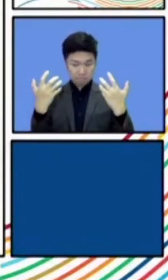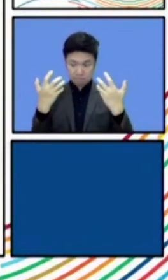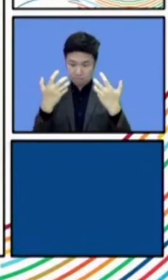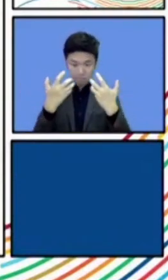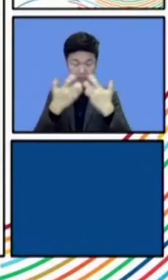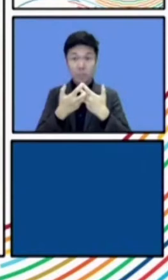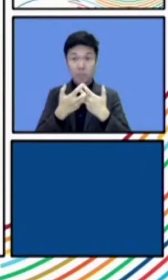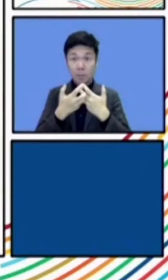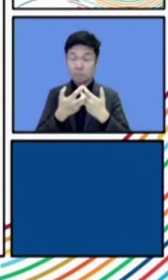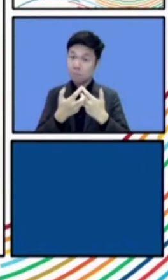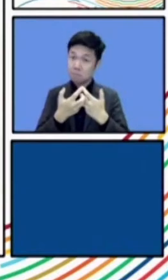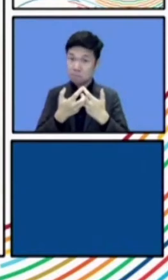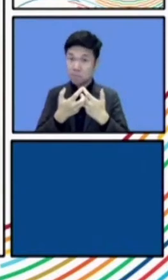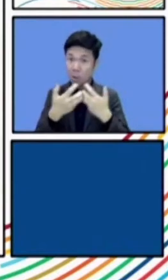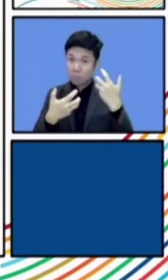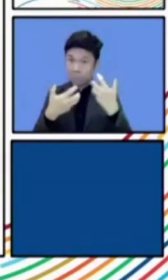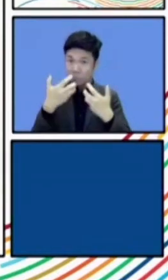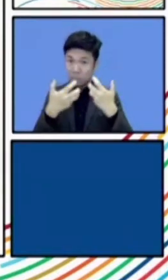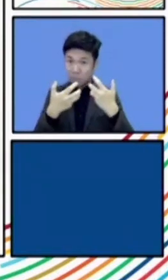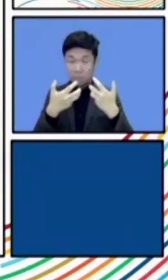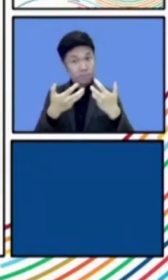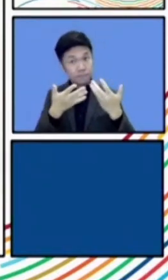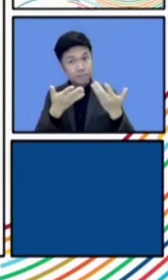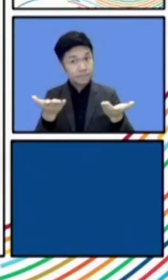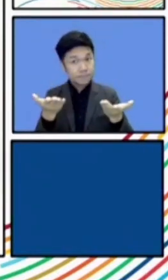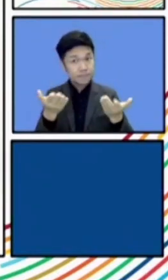overview Miss Tommy